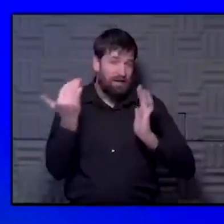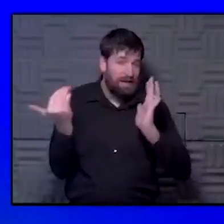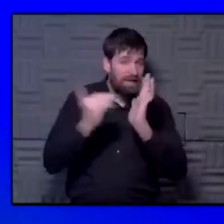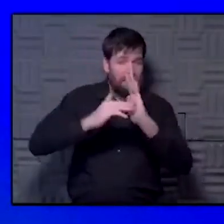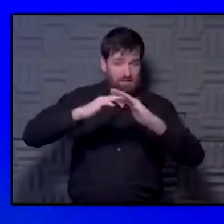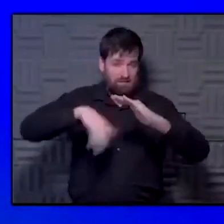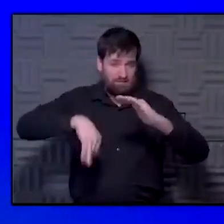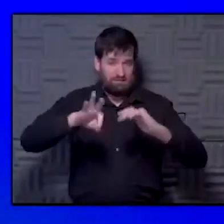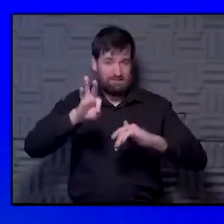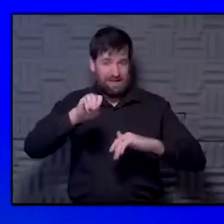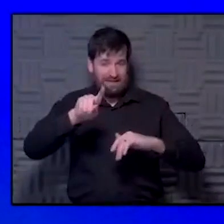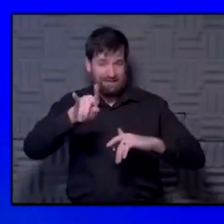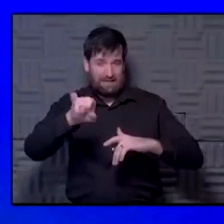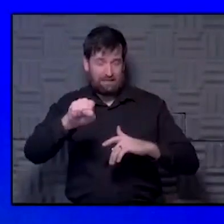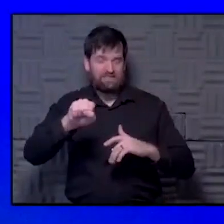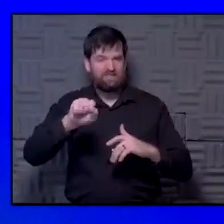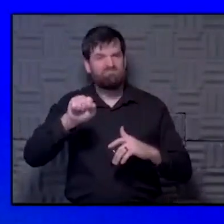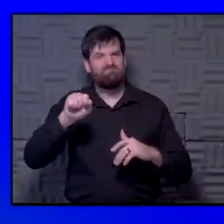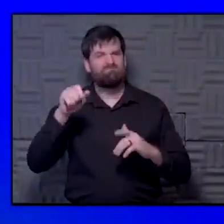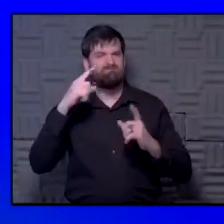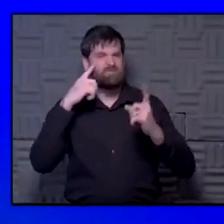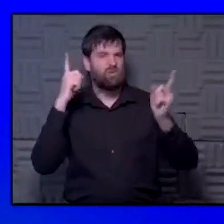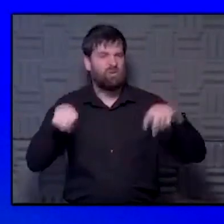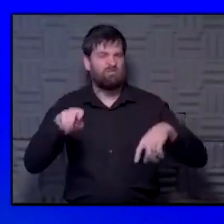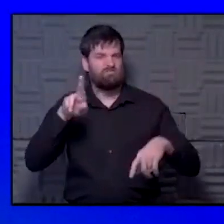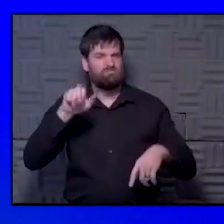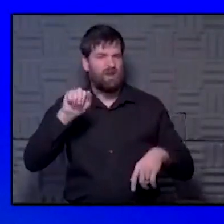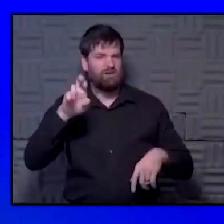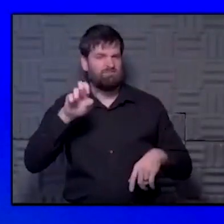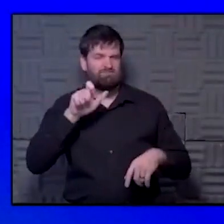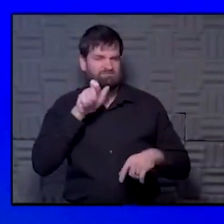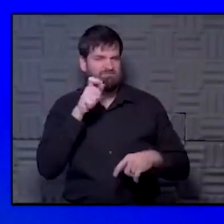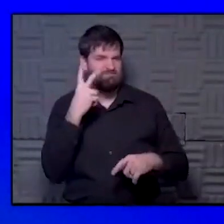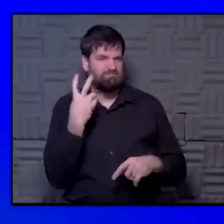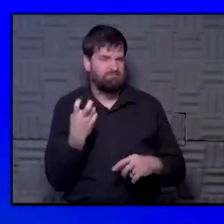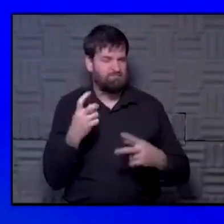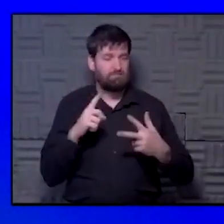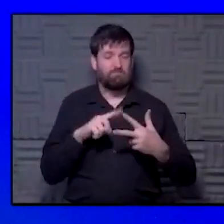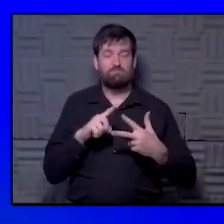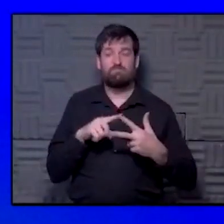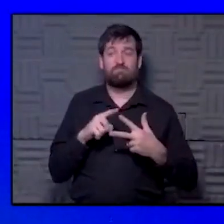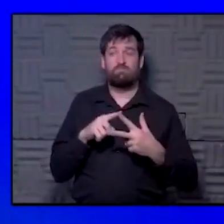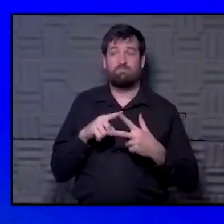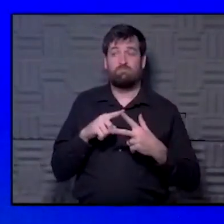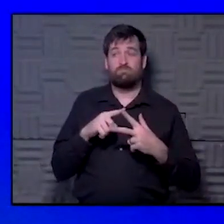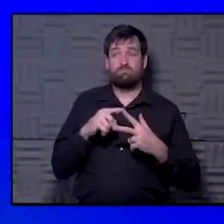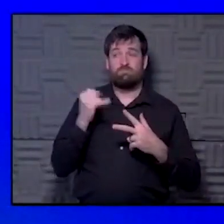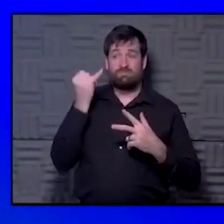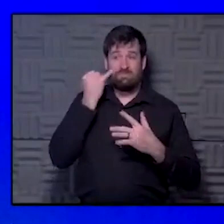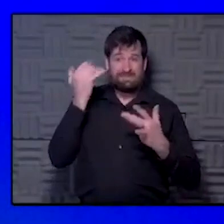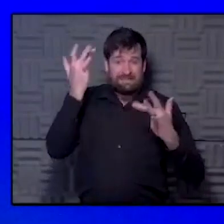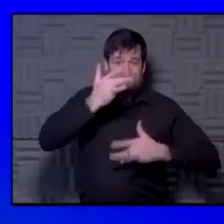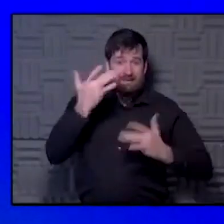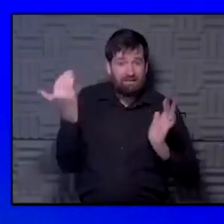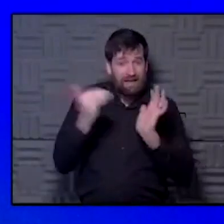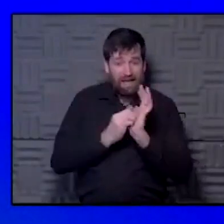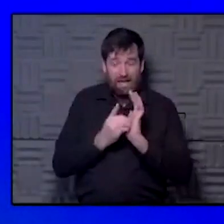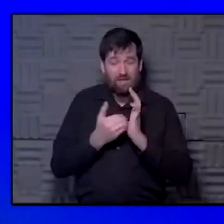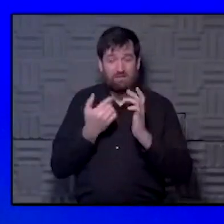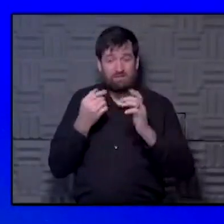get it within 90 days after you've had COVID-19. Is it true that you can't spread it? I don't think we know the